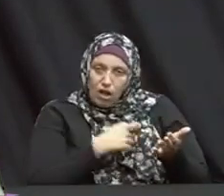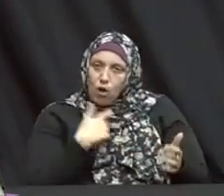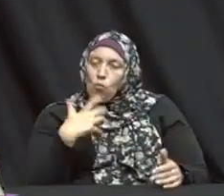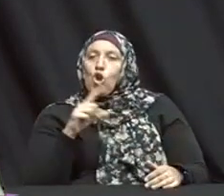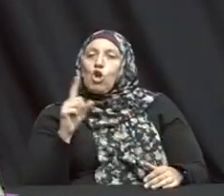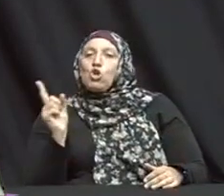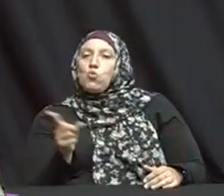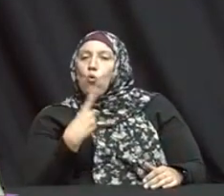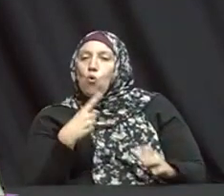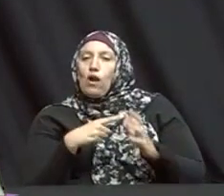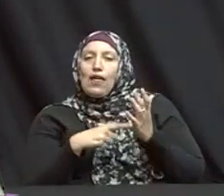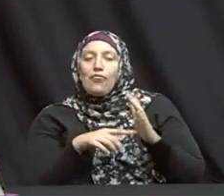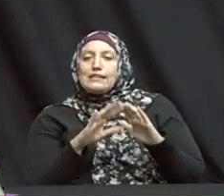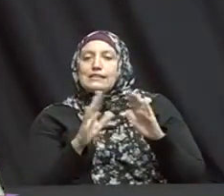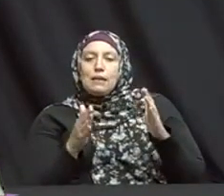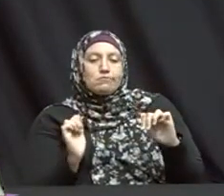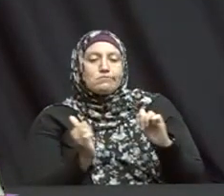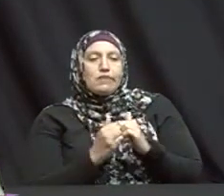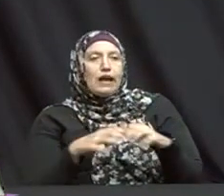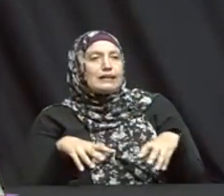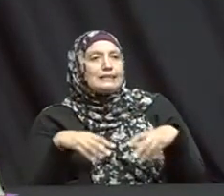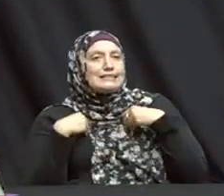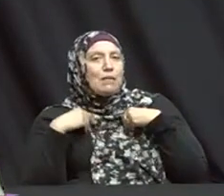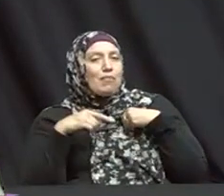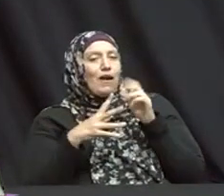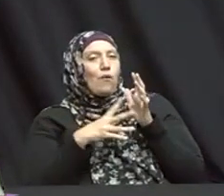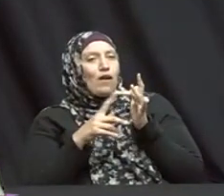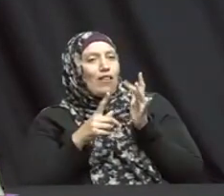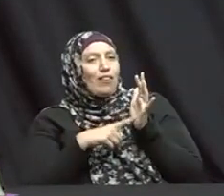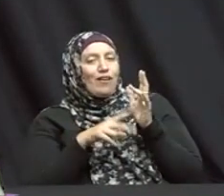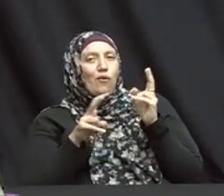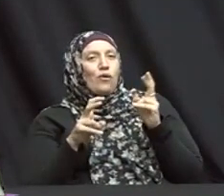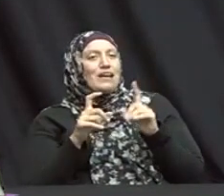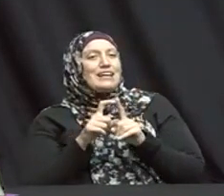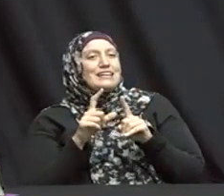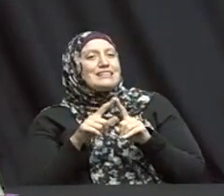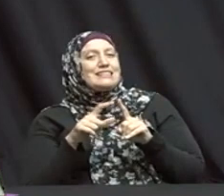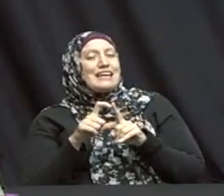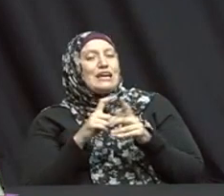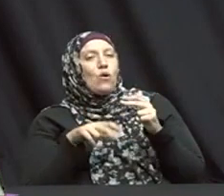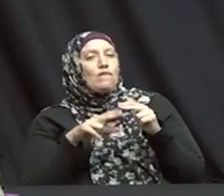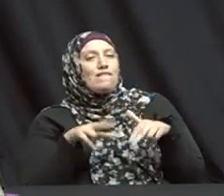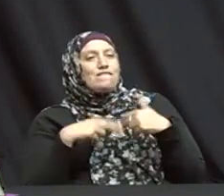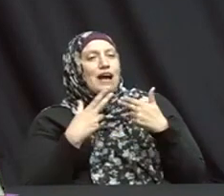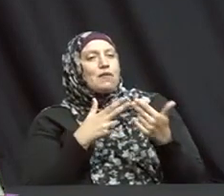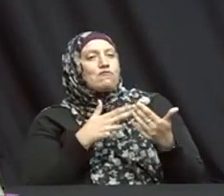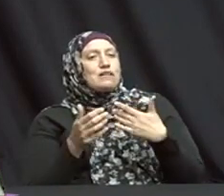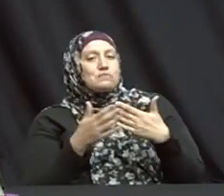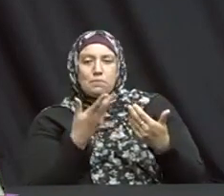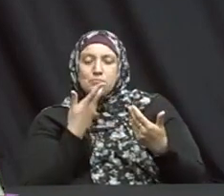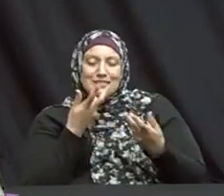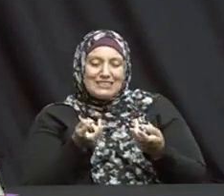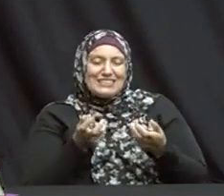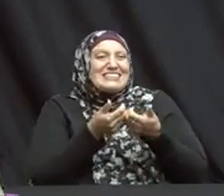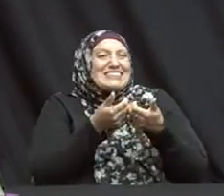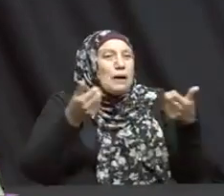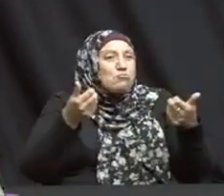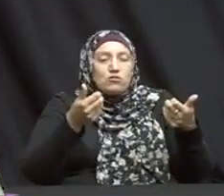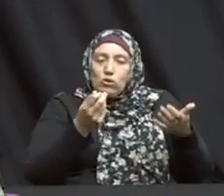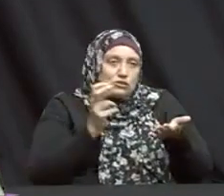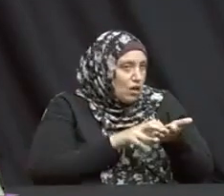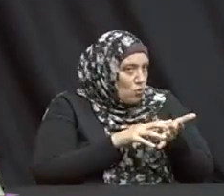this table to accept that will as a fair document and sign a separate agreement known as a deed